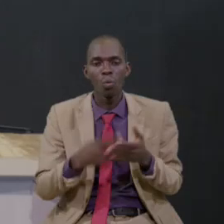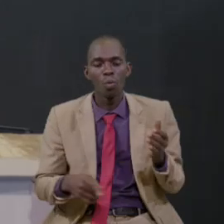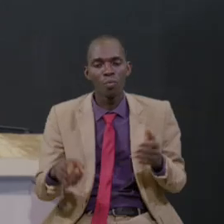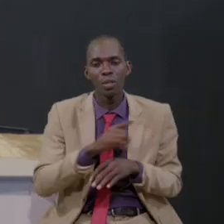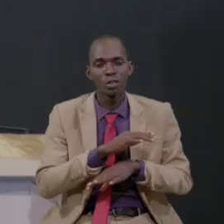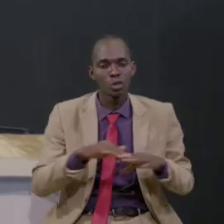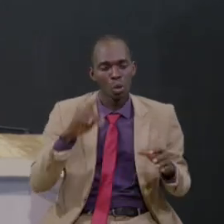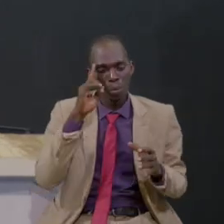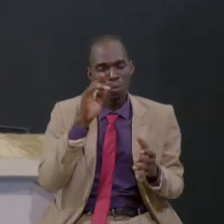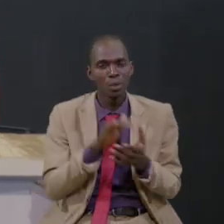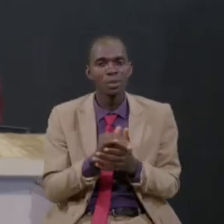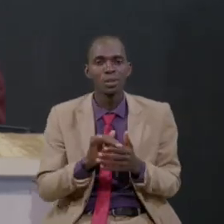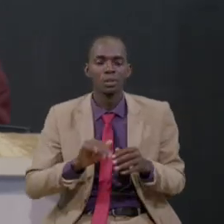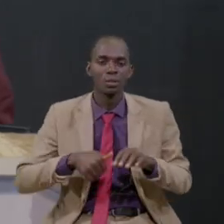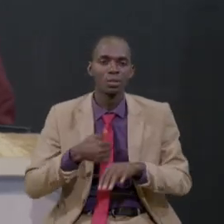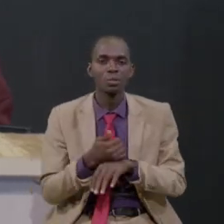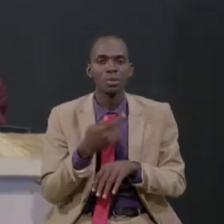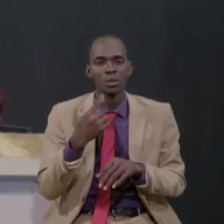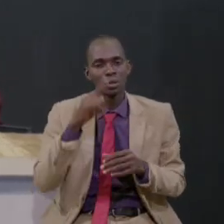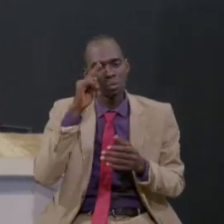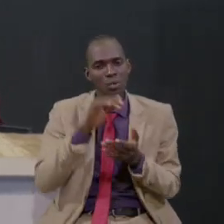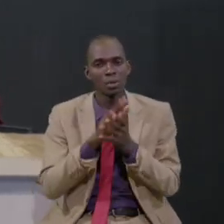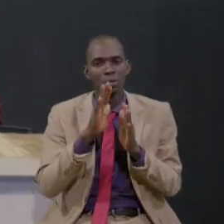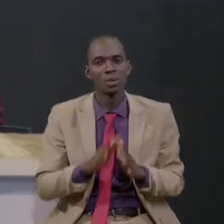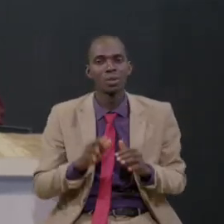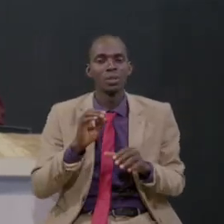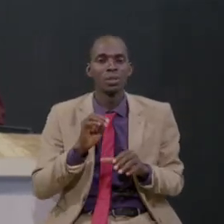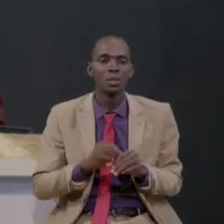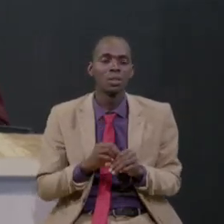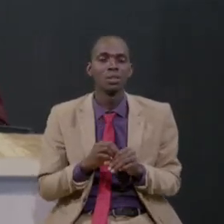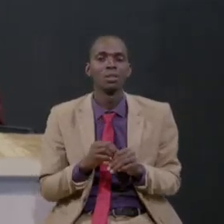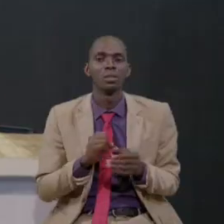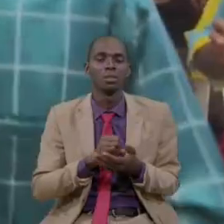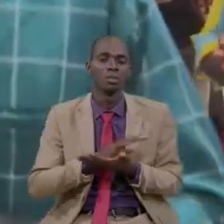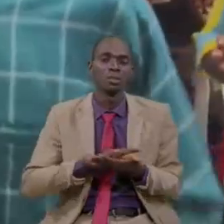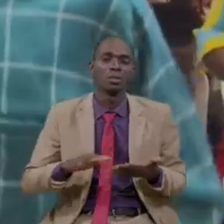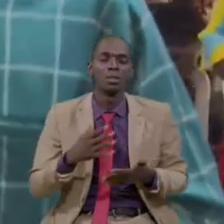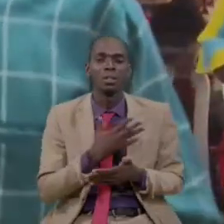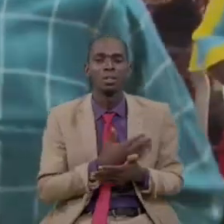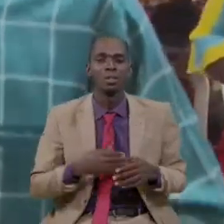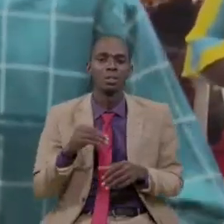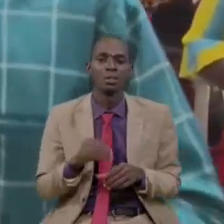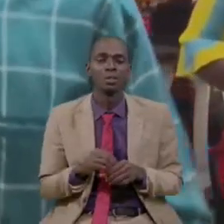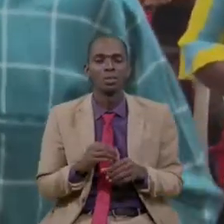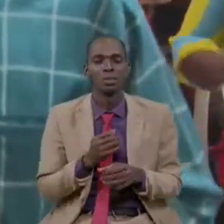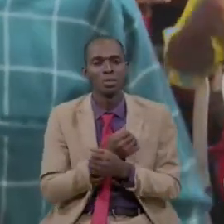saints in sanctification and love.